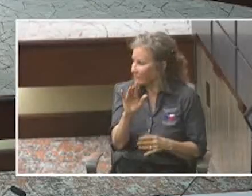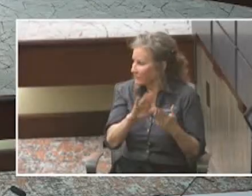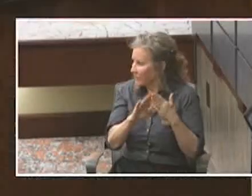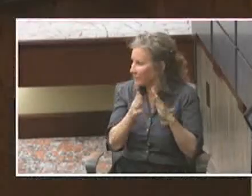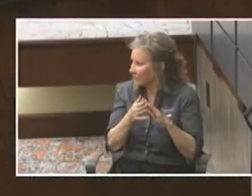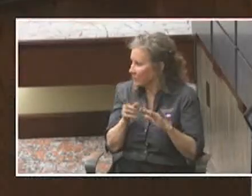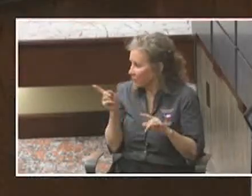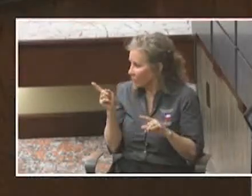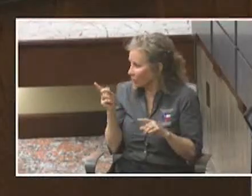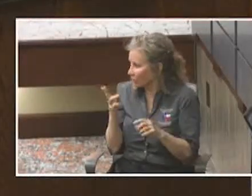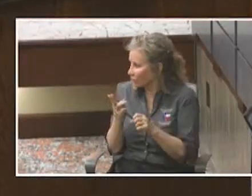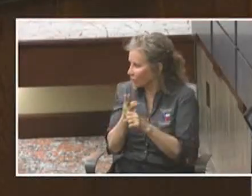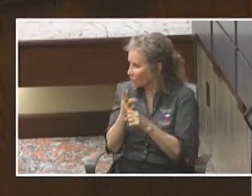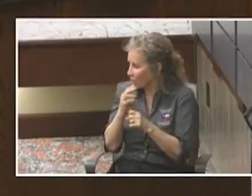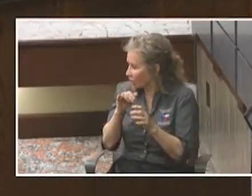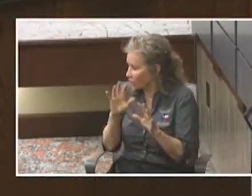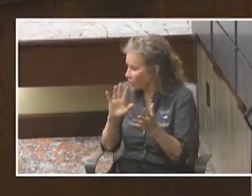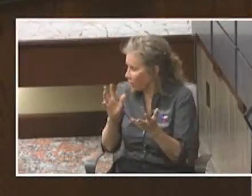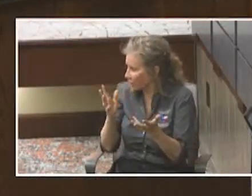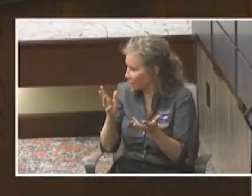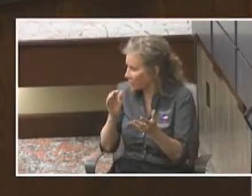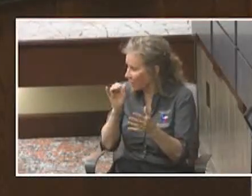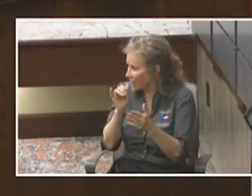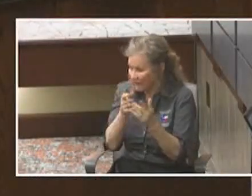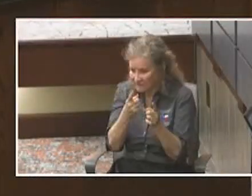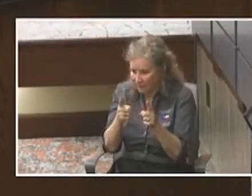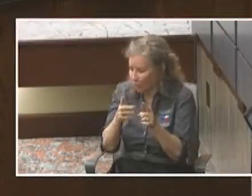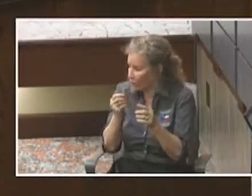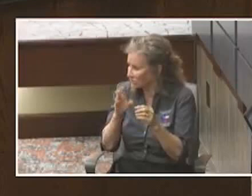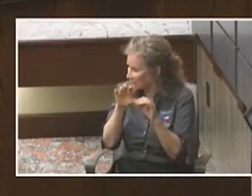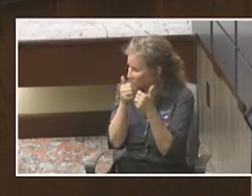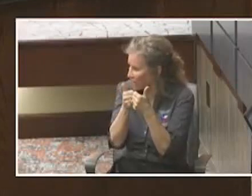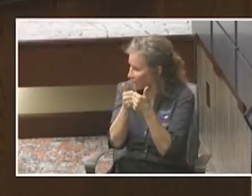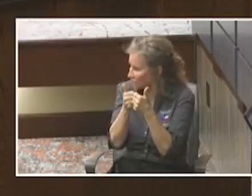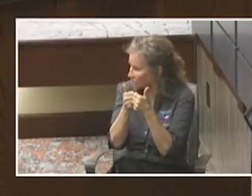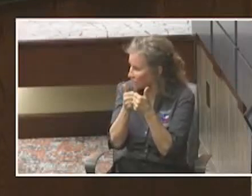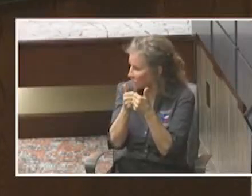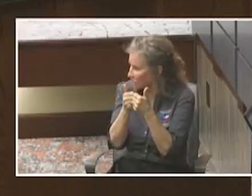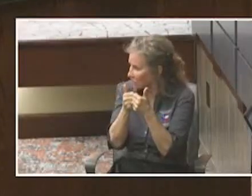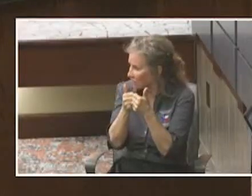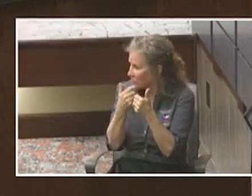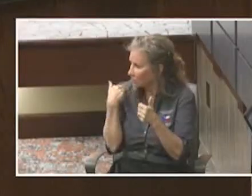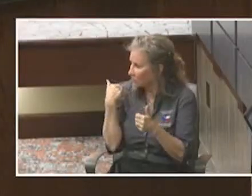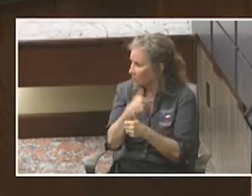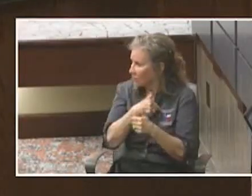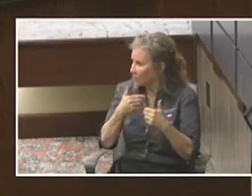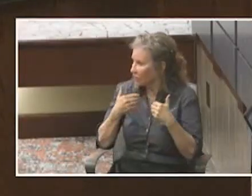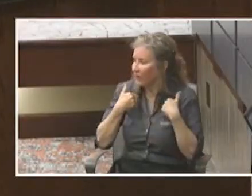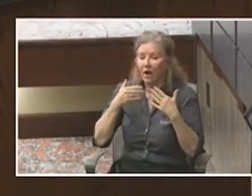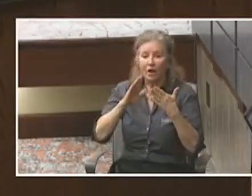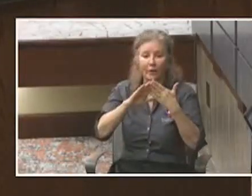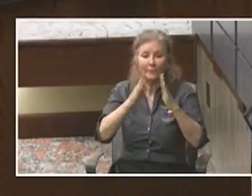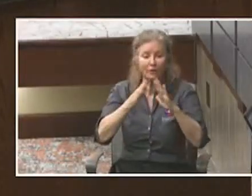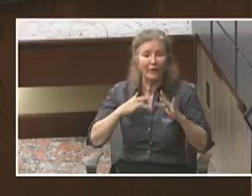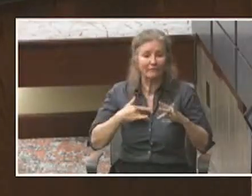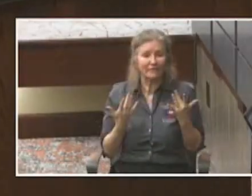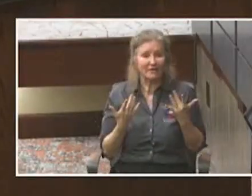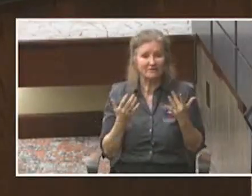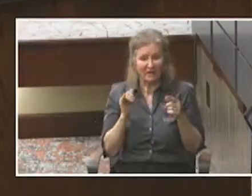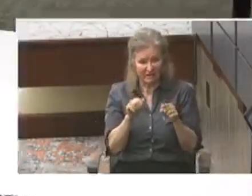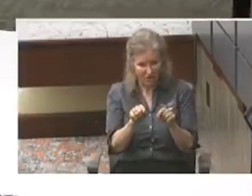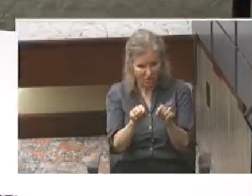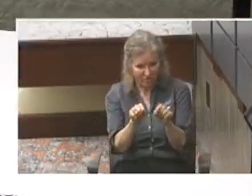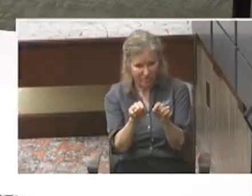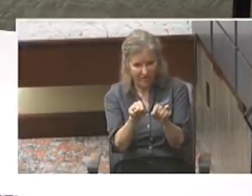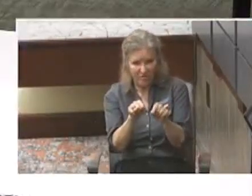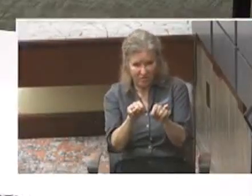utilizing those? Are they happening? Are they a challenge? Yeah, we have had a couple of community events that are hosted there, and I